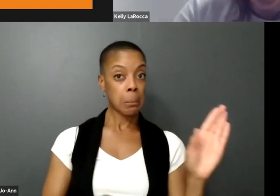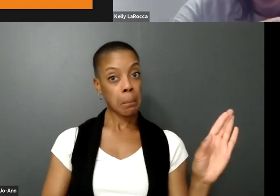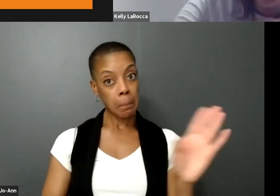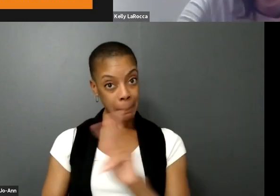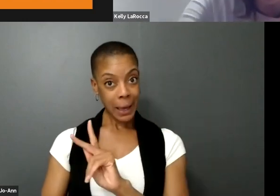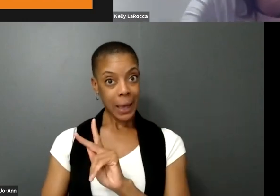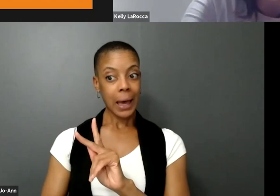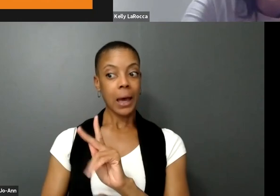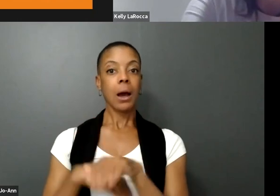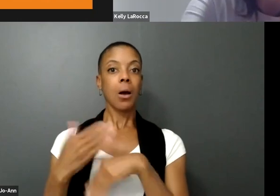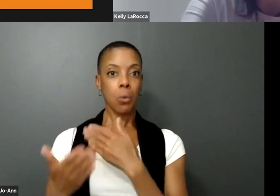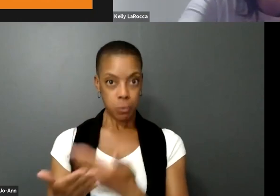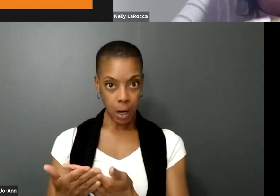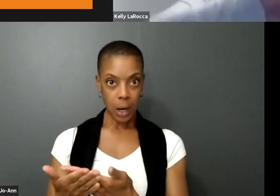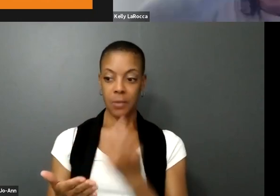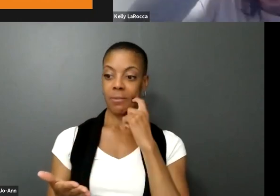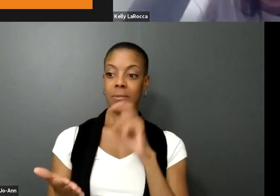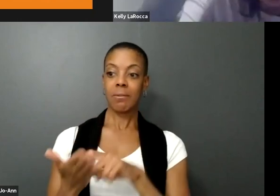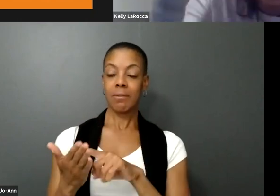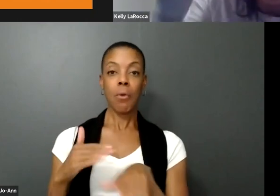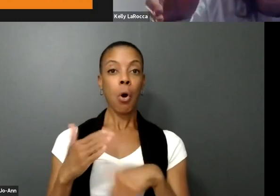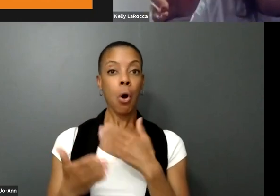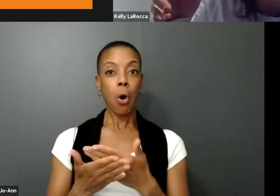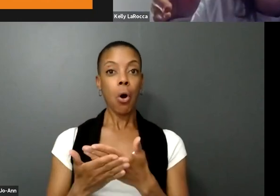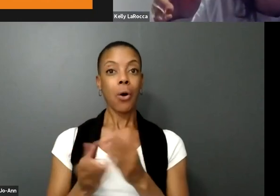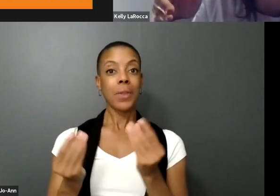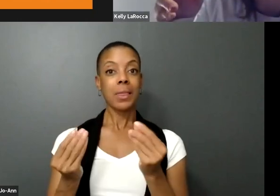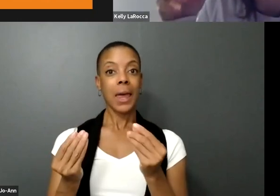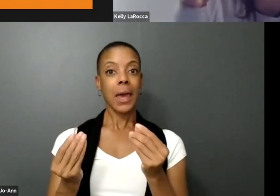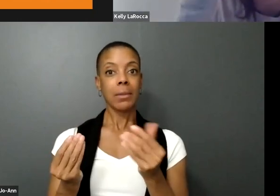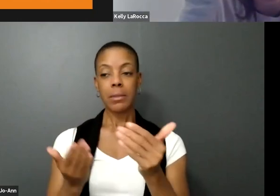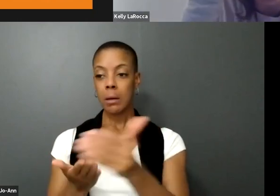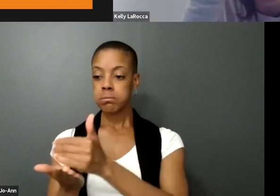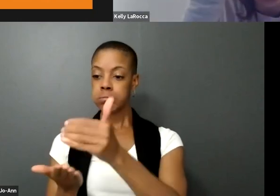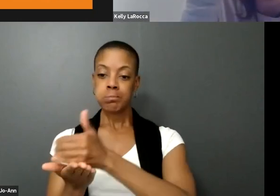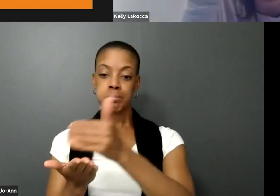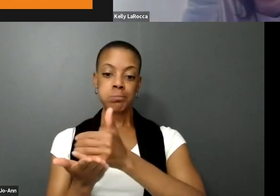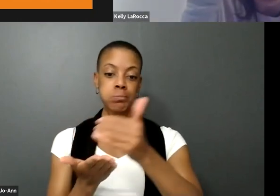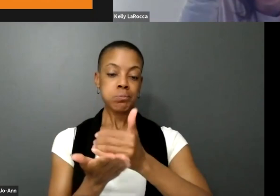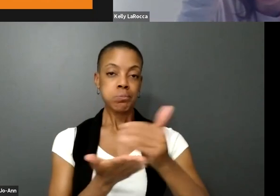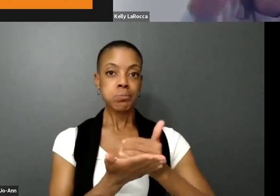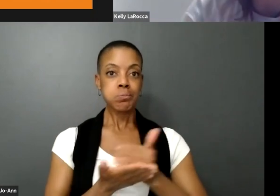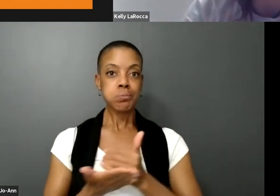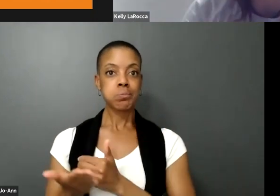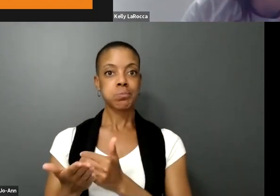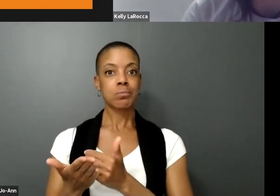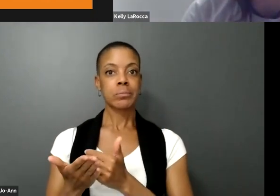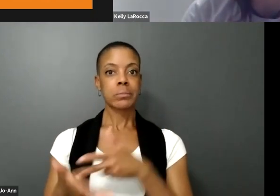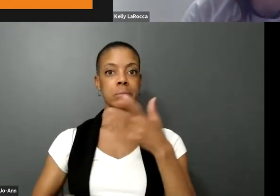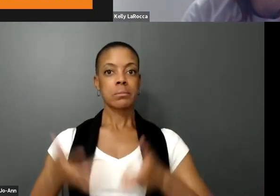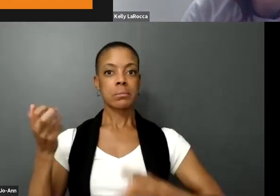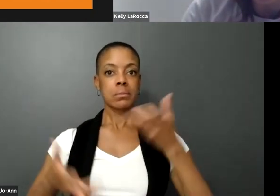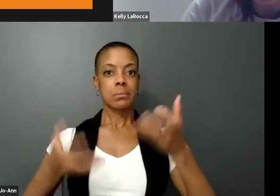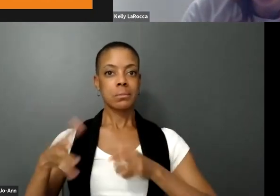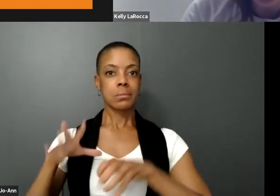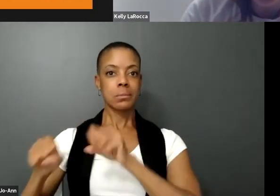all of the land that they harvested all along the waterfront of Scugog Island had been taken up by private